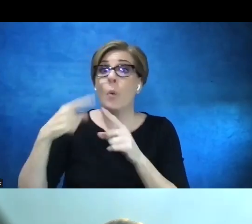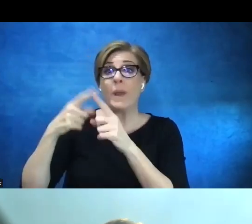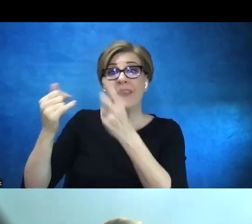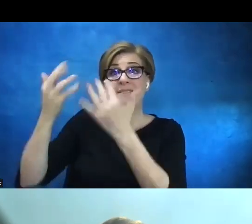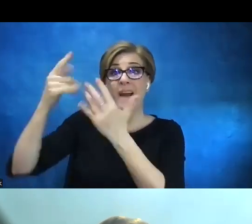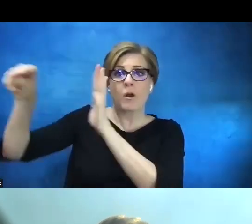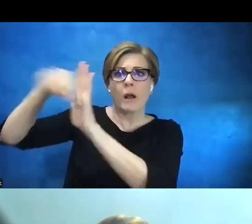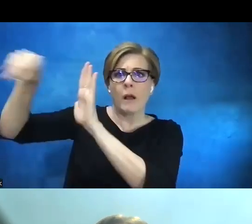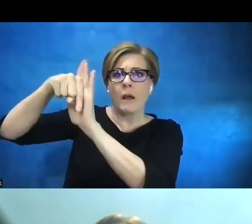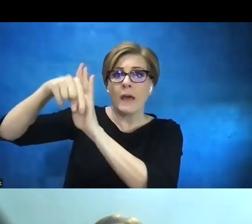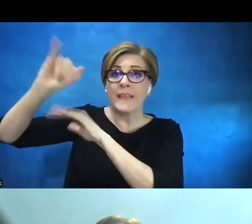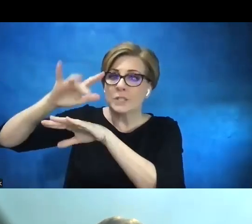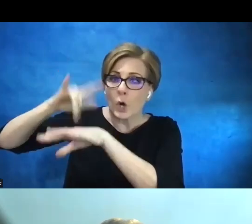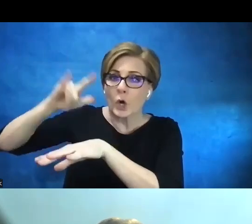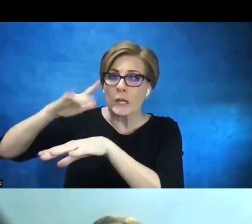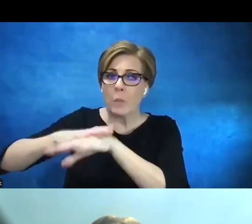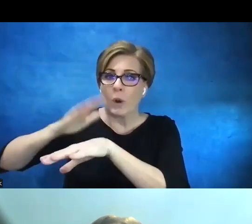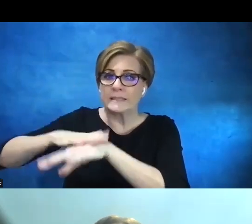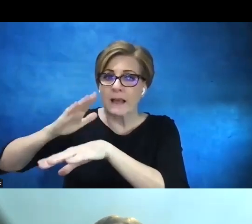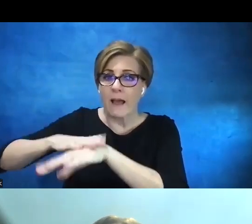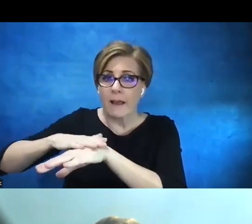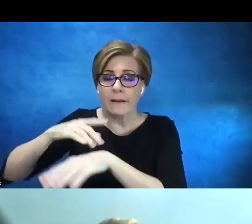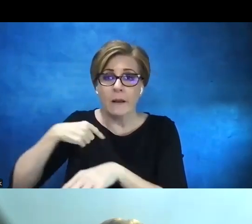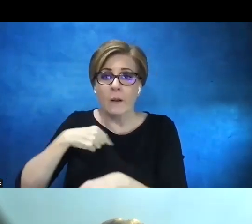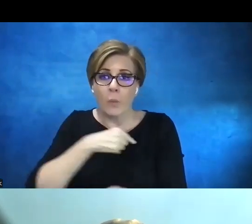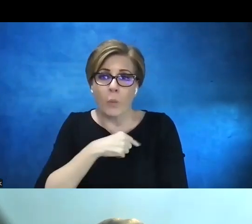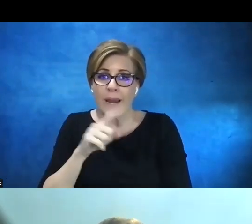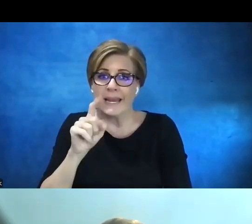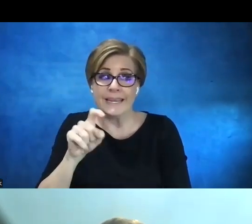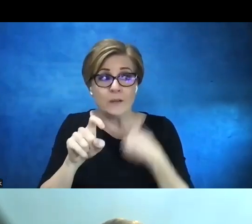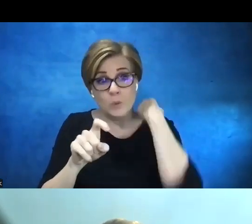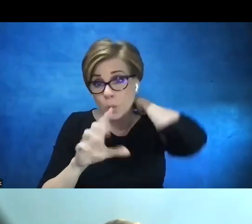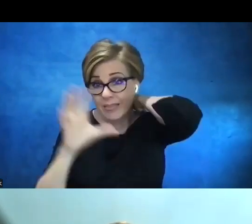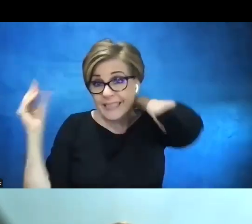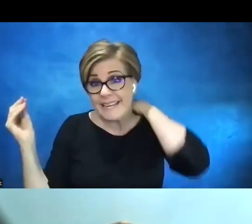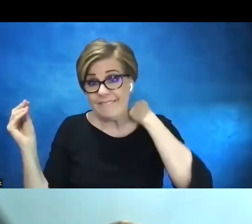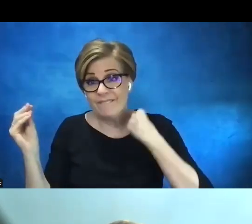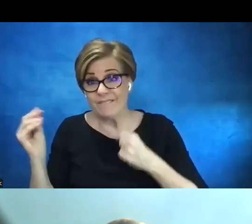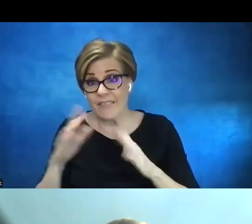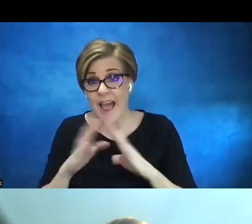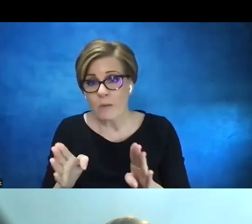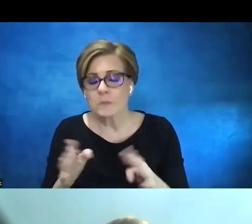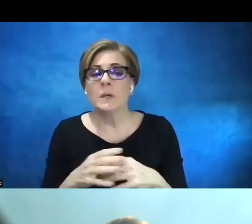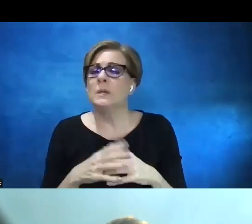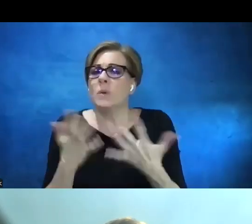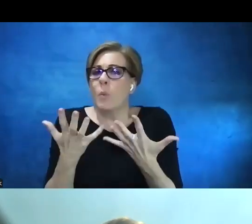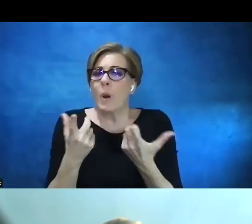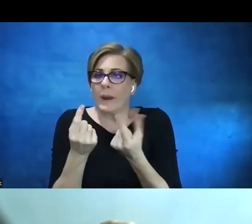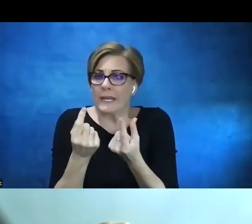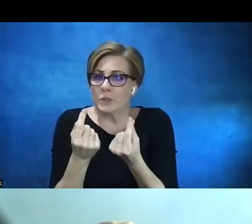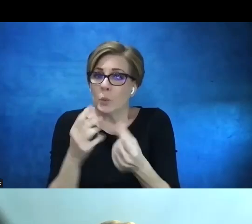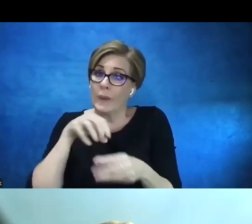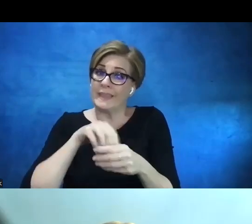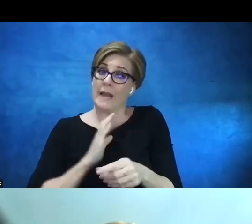that's an early warning sign that we need to leave, we need to escape. So what can we do as a field, I